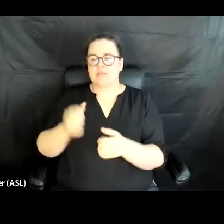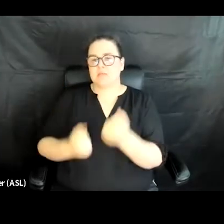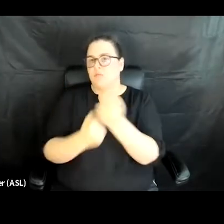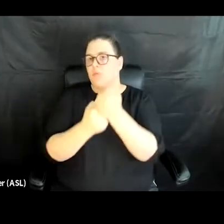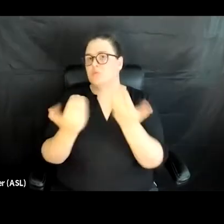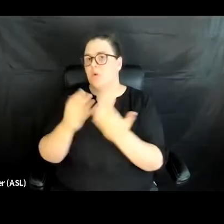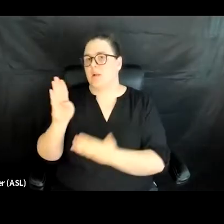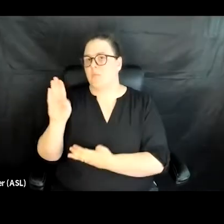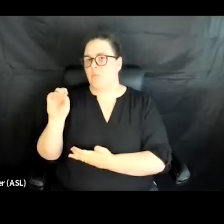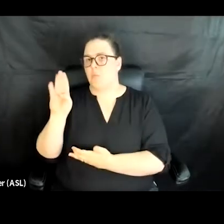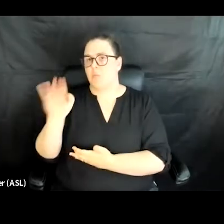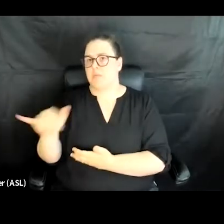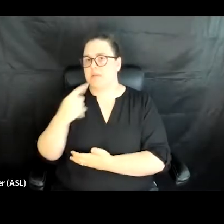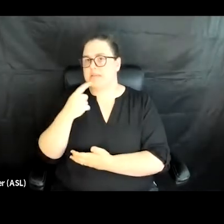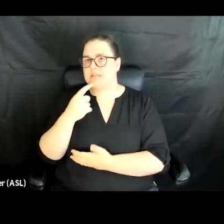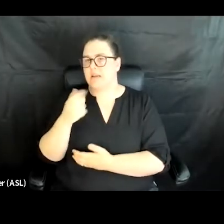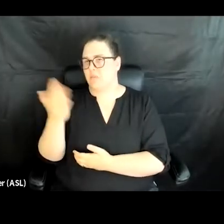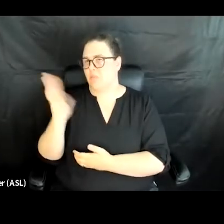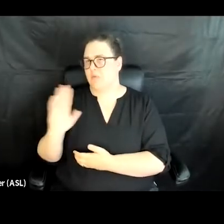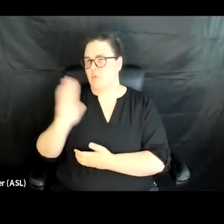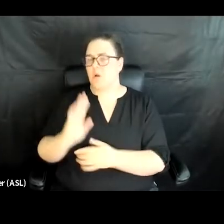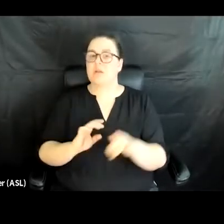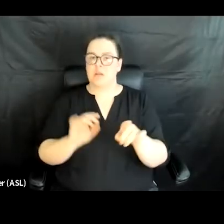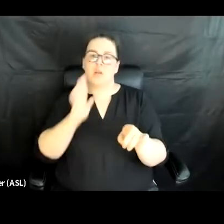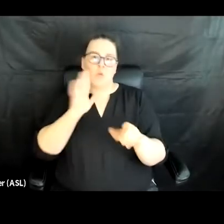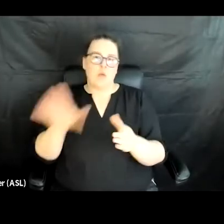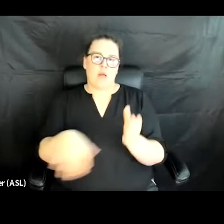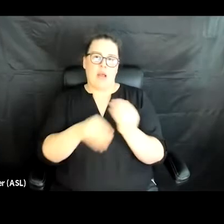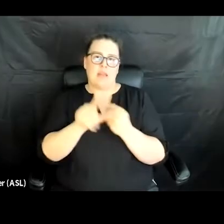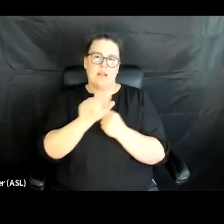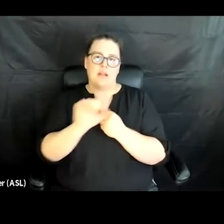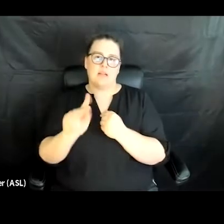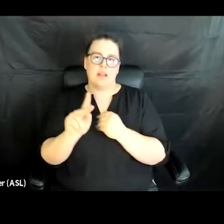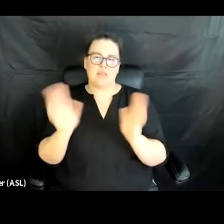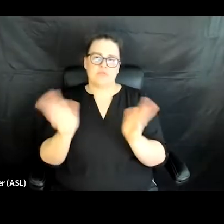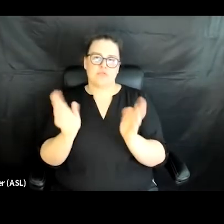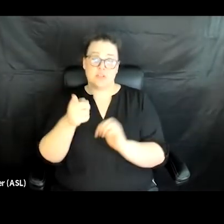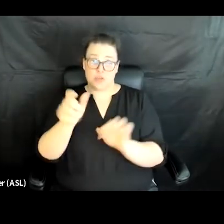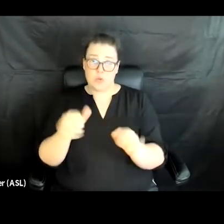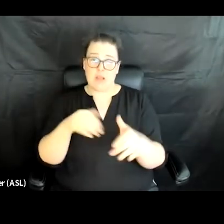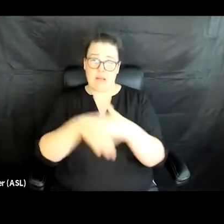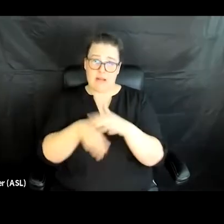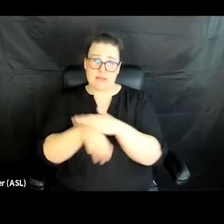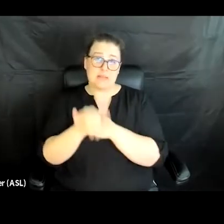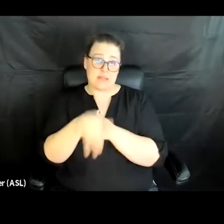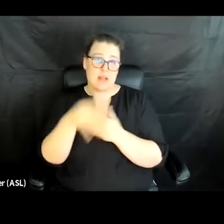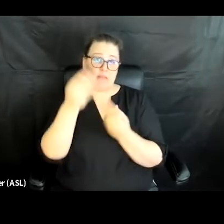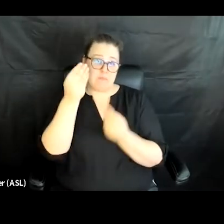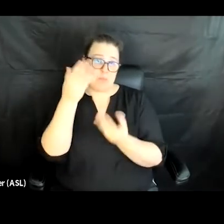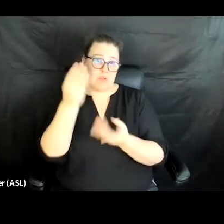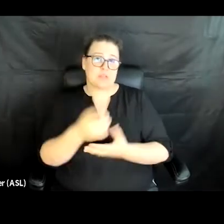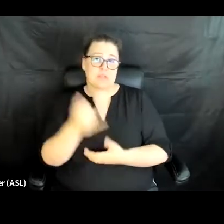providing a higher level overview right now, but we will put the link in the chat for you to access the full brief. And again, we encourage you to reach out with any